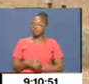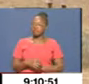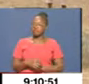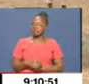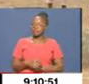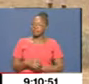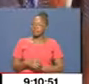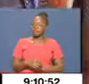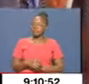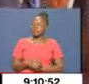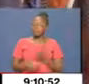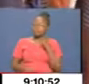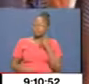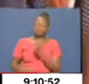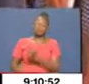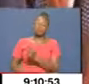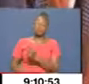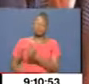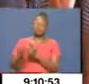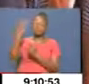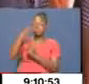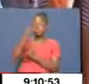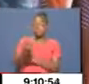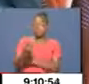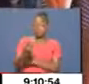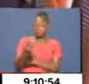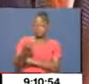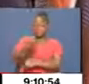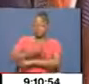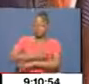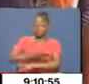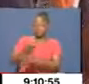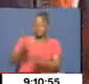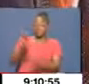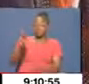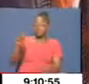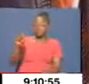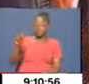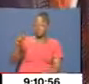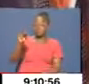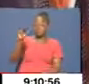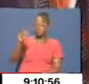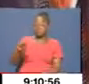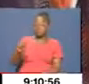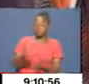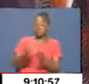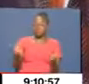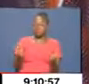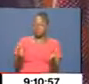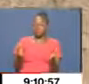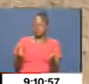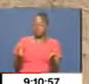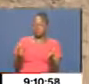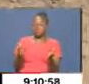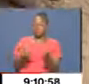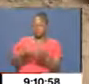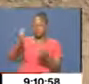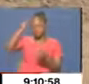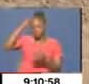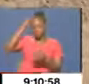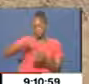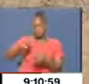It is the second day since Lorengo Primary School in Kakuma, Turkana County, opened its doors to learners for the second